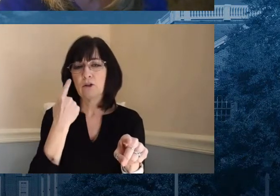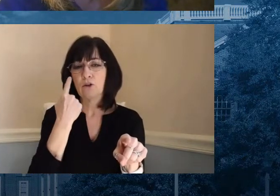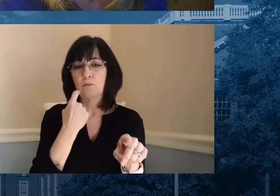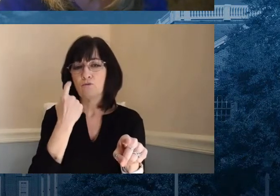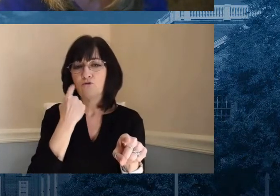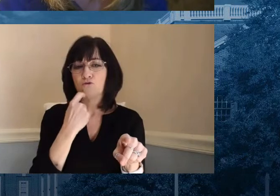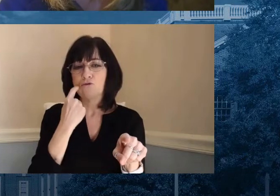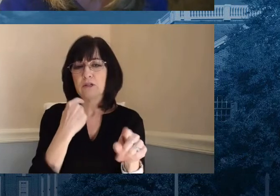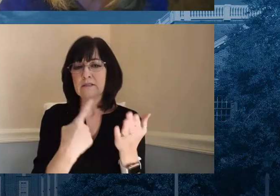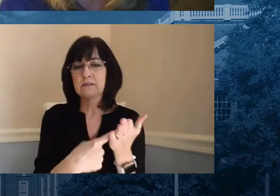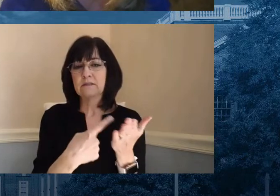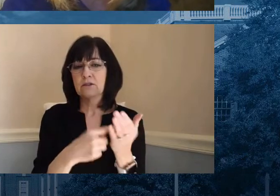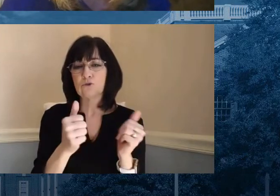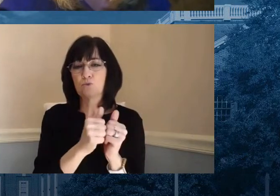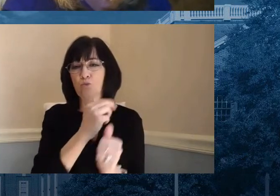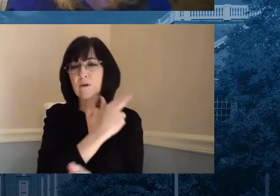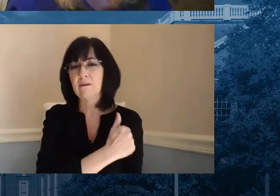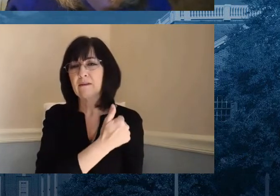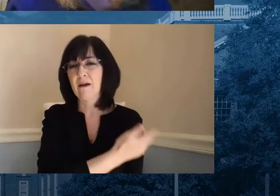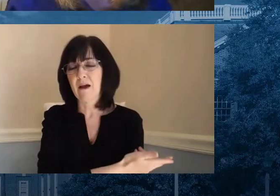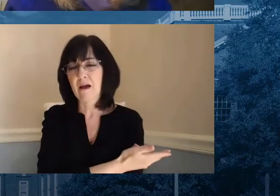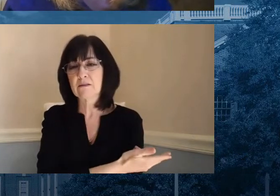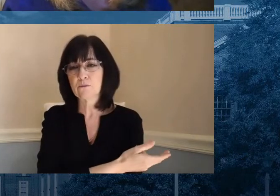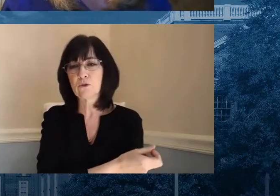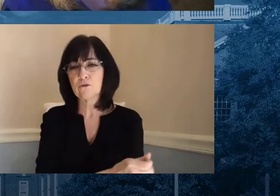the hospitals. I don't know that